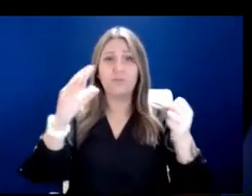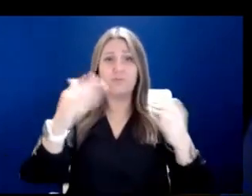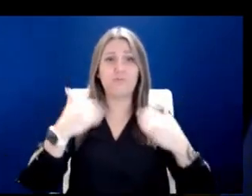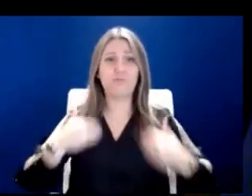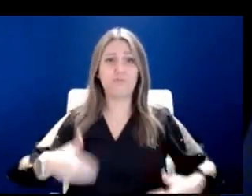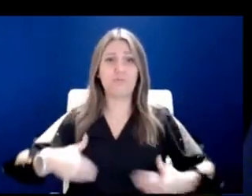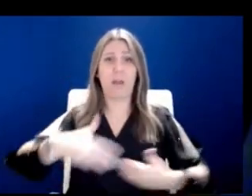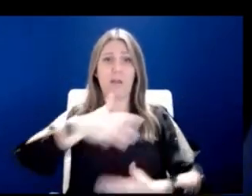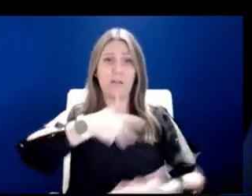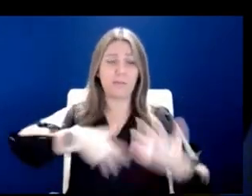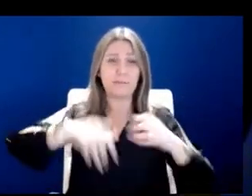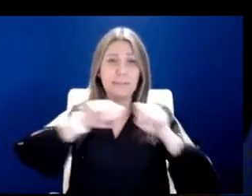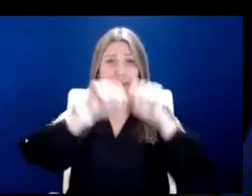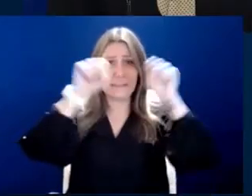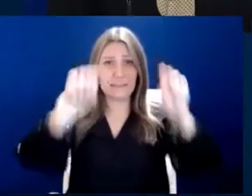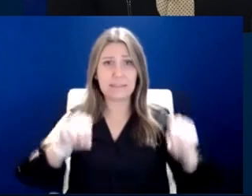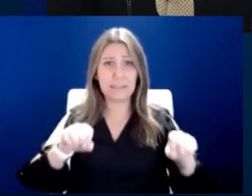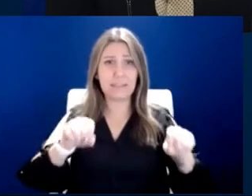get sick.